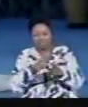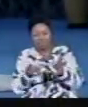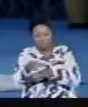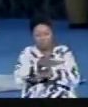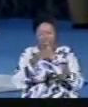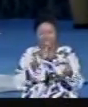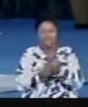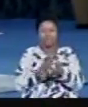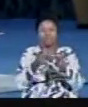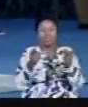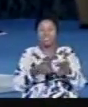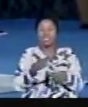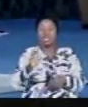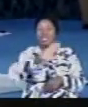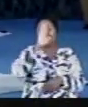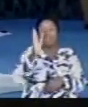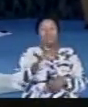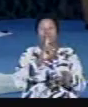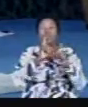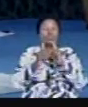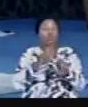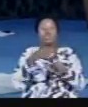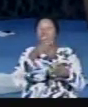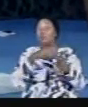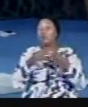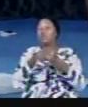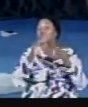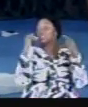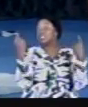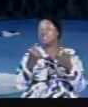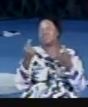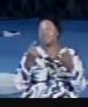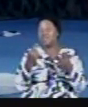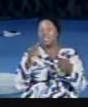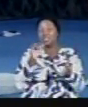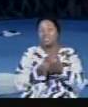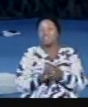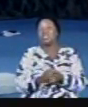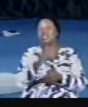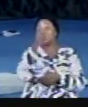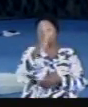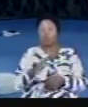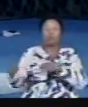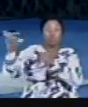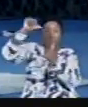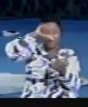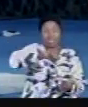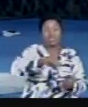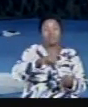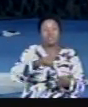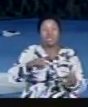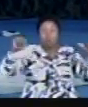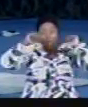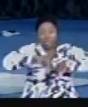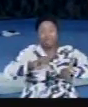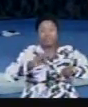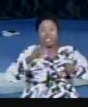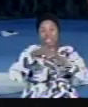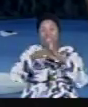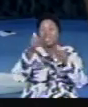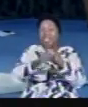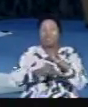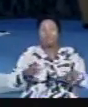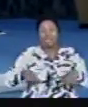talks about sin that God condemns in every life, only